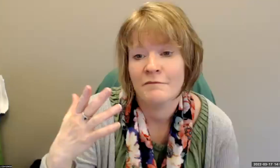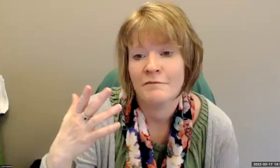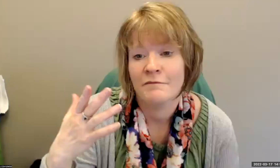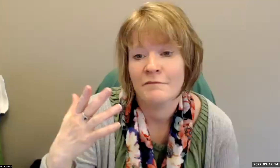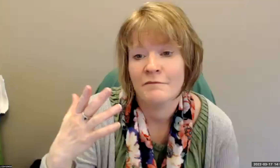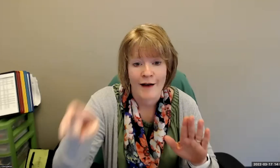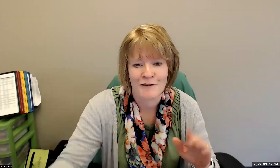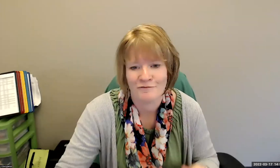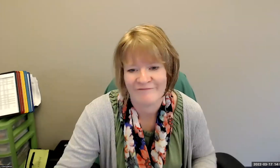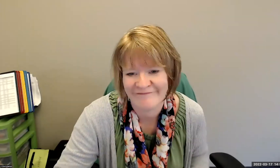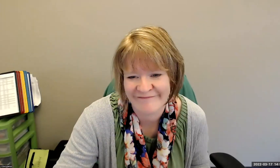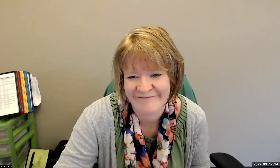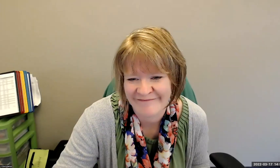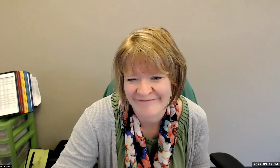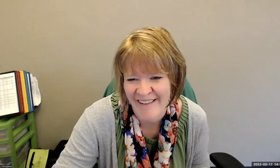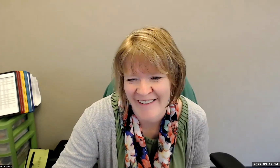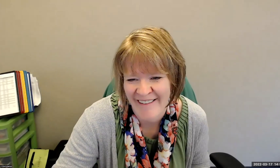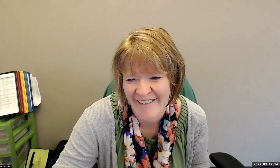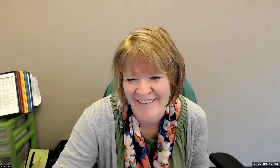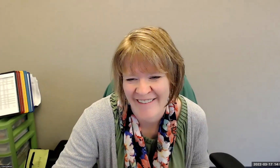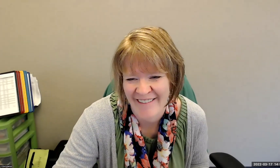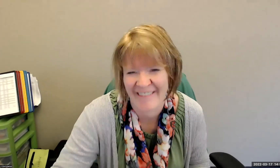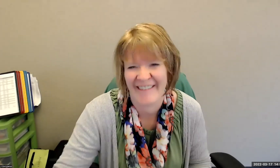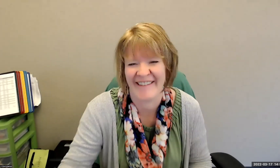Shauna? Should you be spotlighted? There we go. Oh, okay.